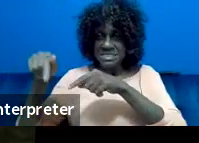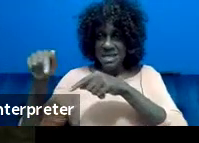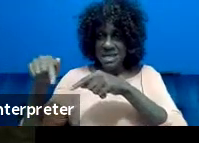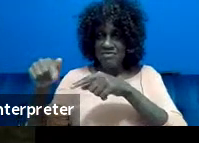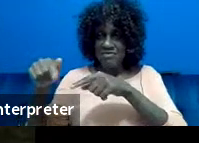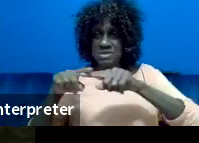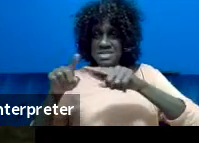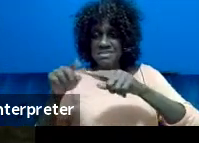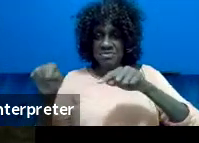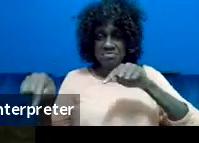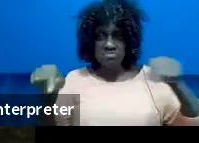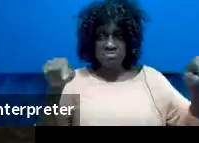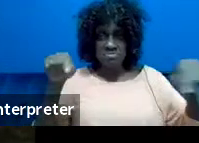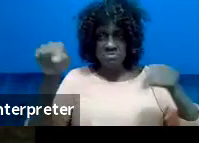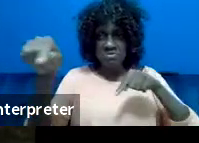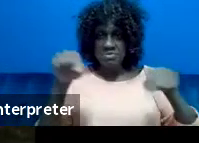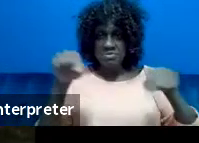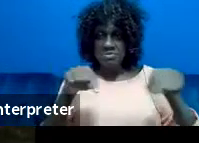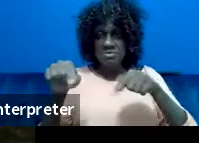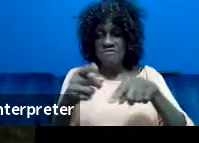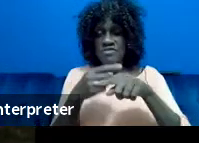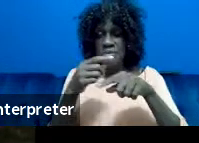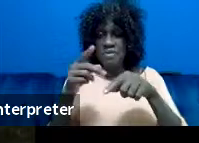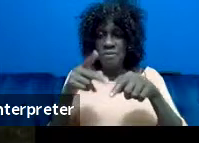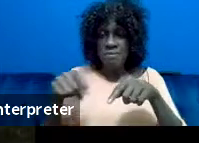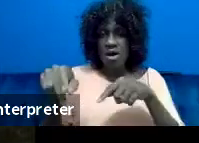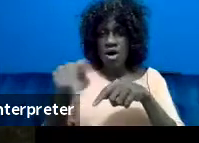different areas throughout your park or from a parking lot.